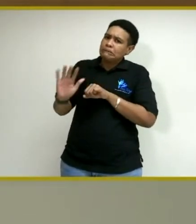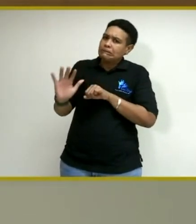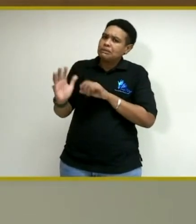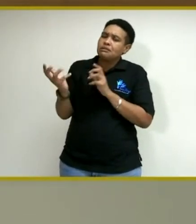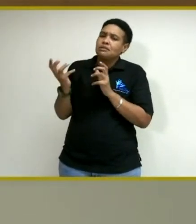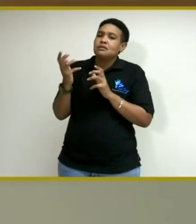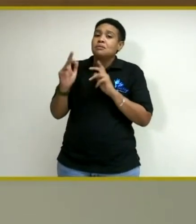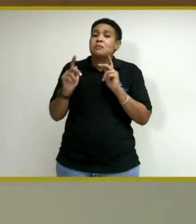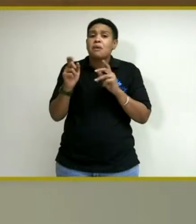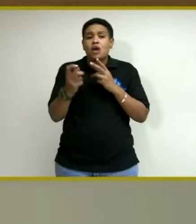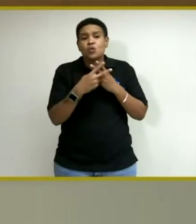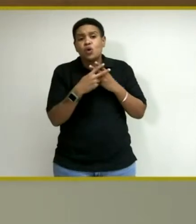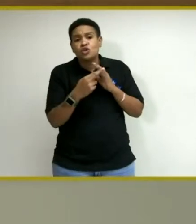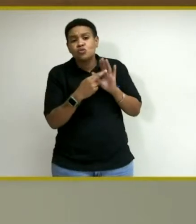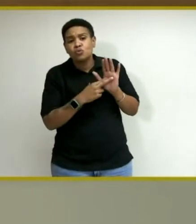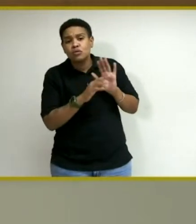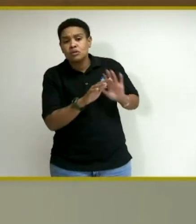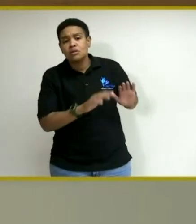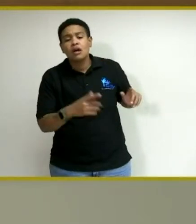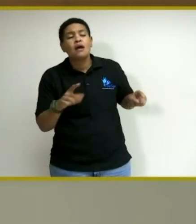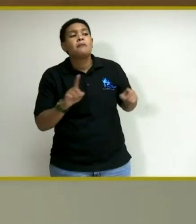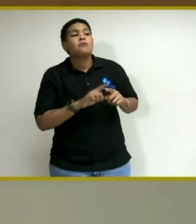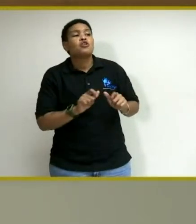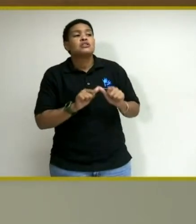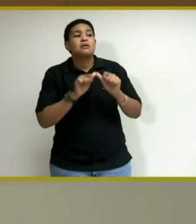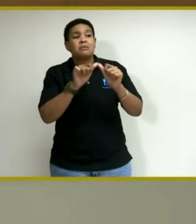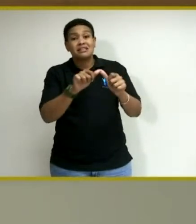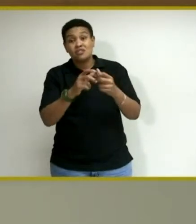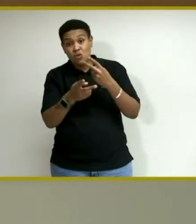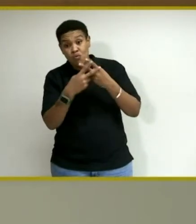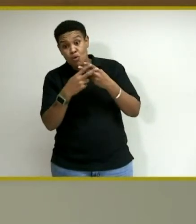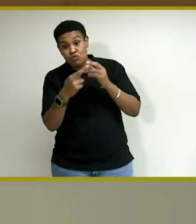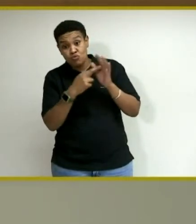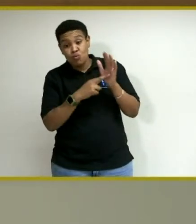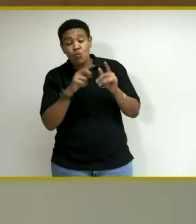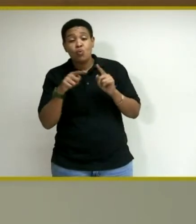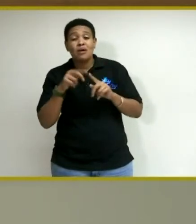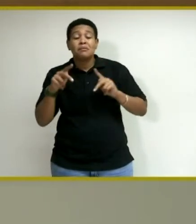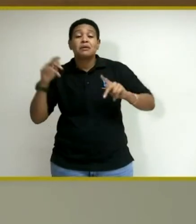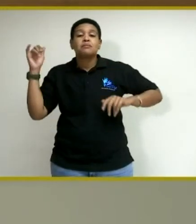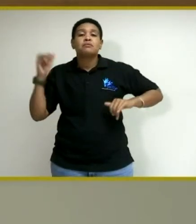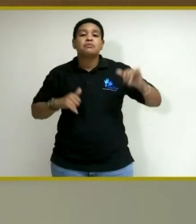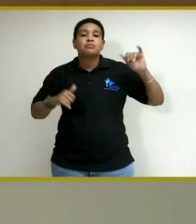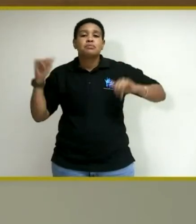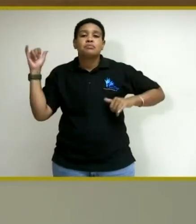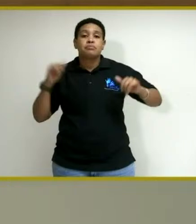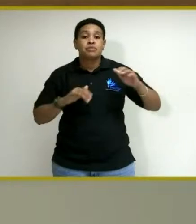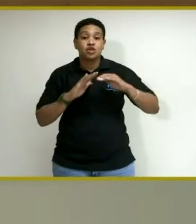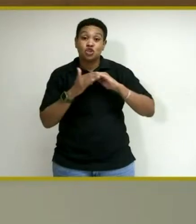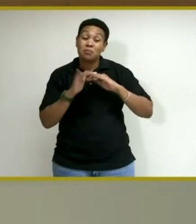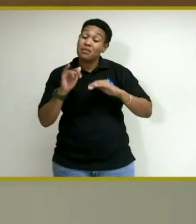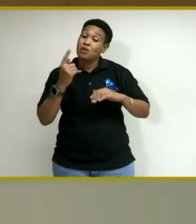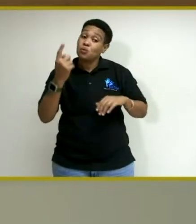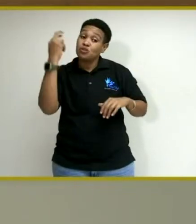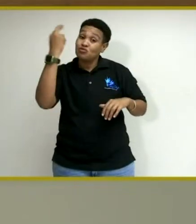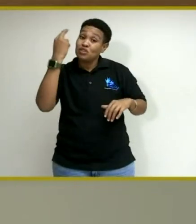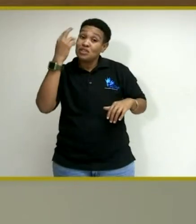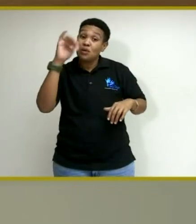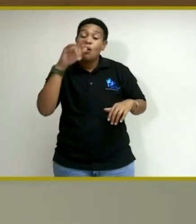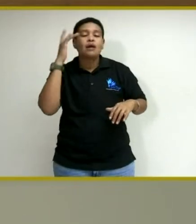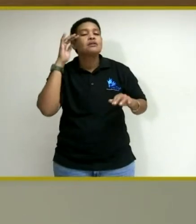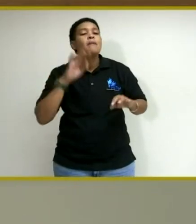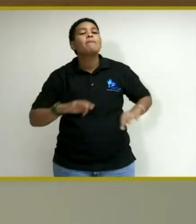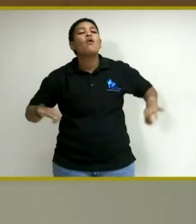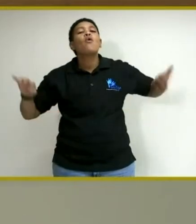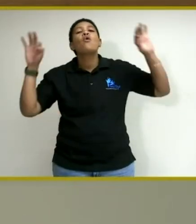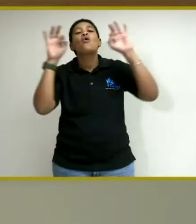our quarantine measures and the maintenance of the quarantine measures when persons come into country. And this is one of the things that is